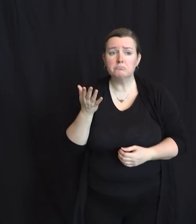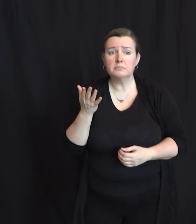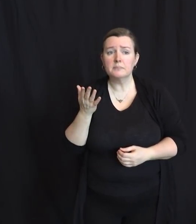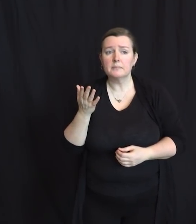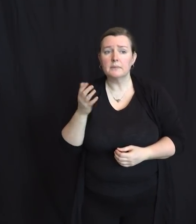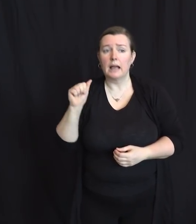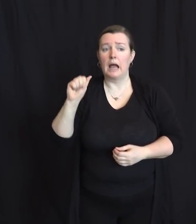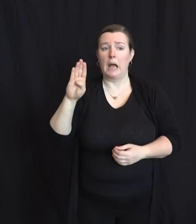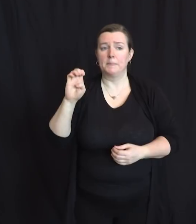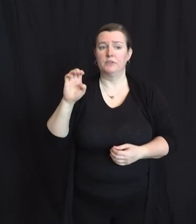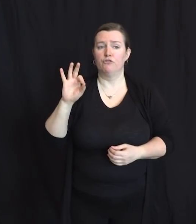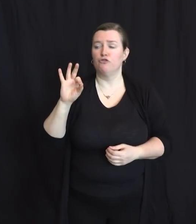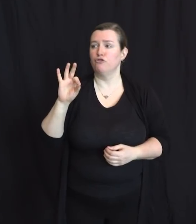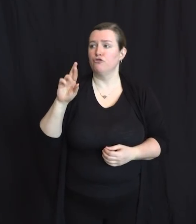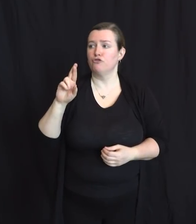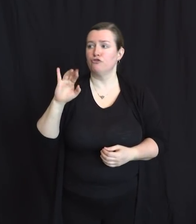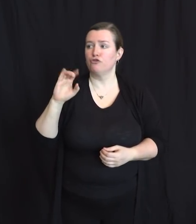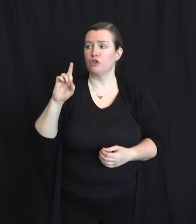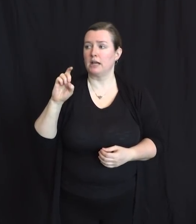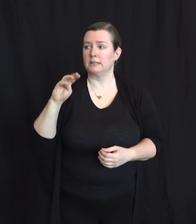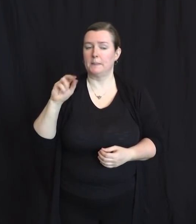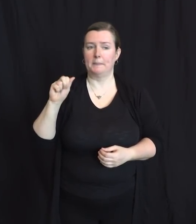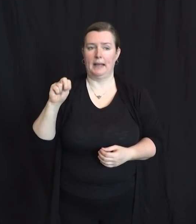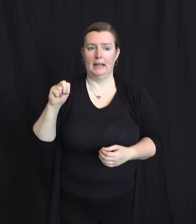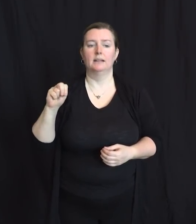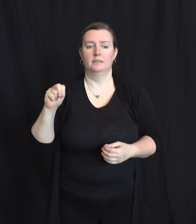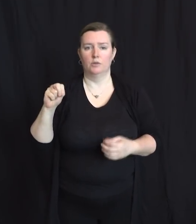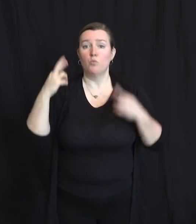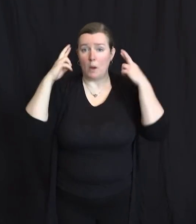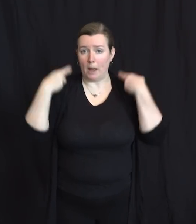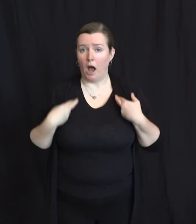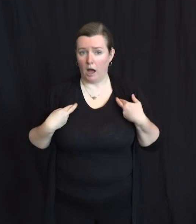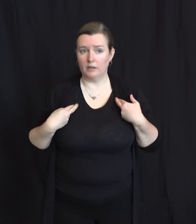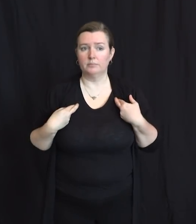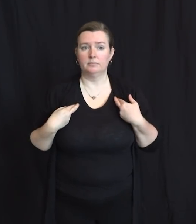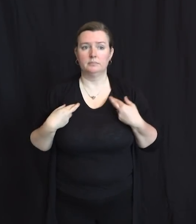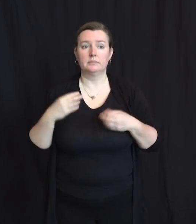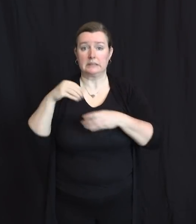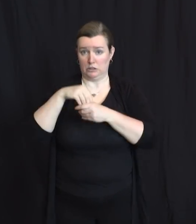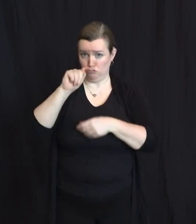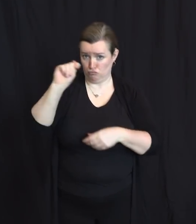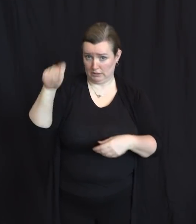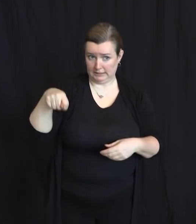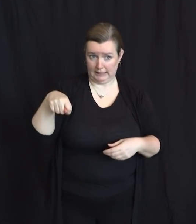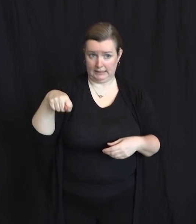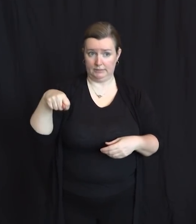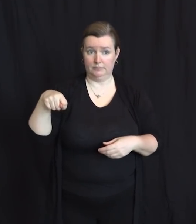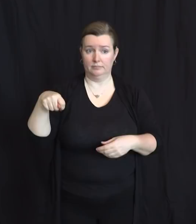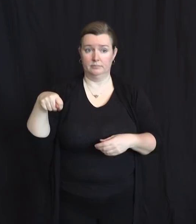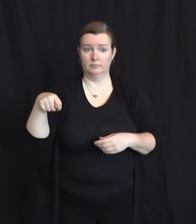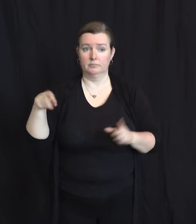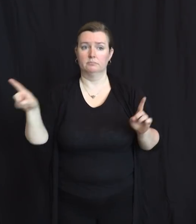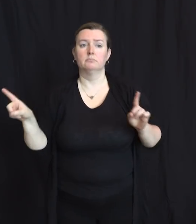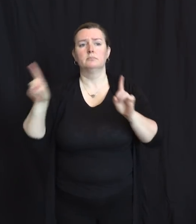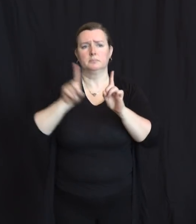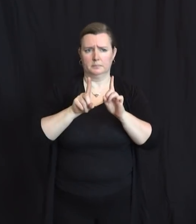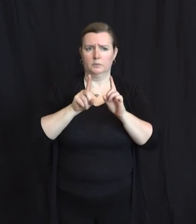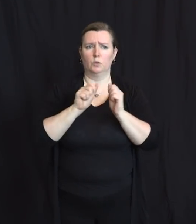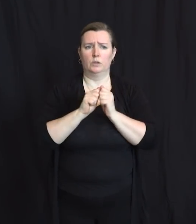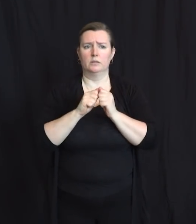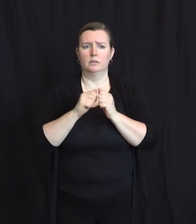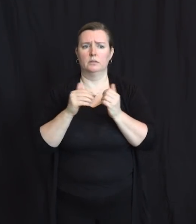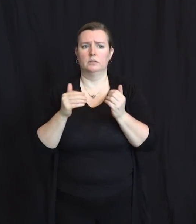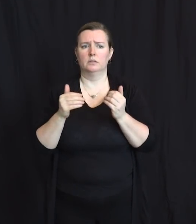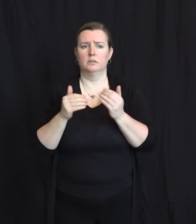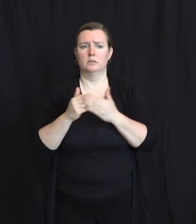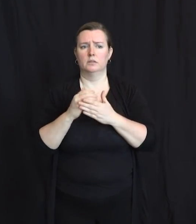Abe, was there at Division Headquarters in Trenton, and he was joined by your new Chief Chaplain, Reverend John Taylor